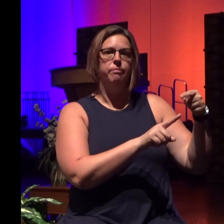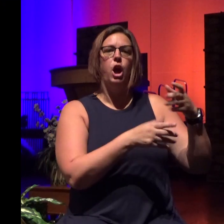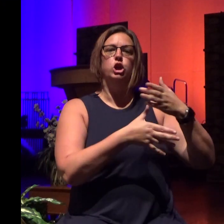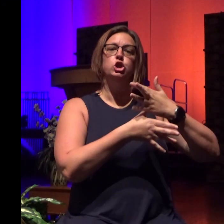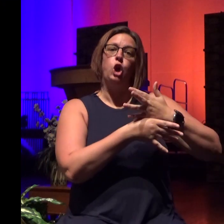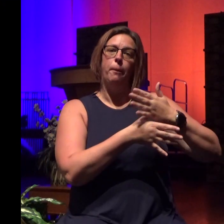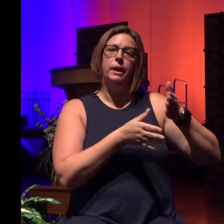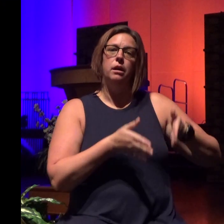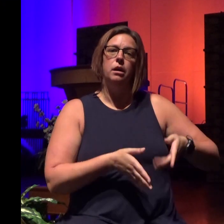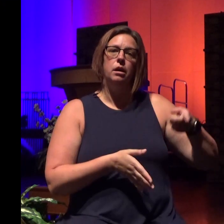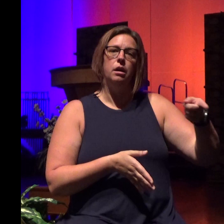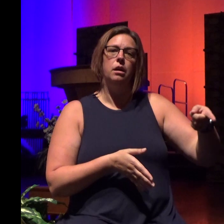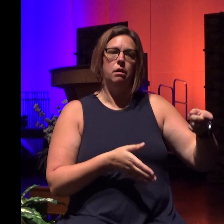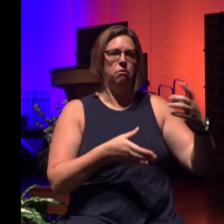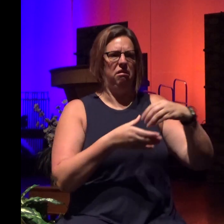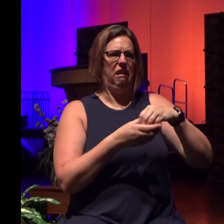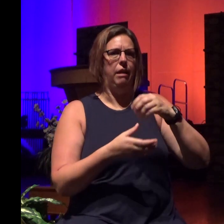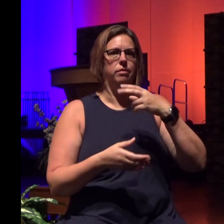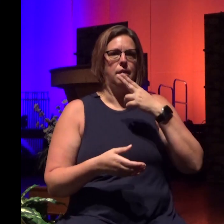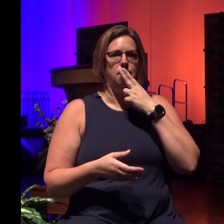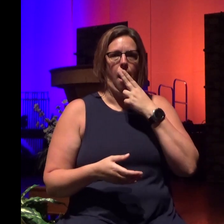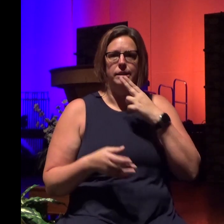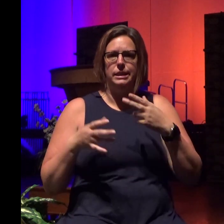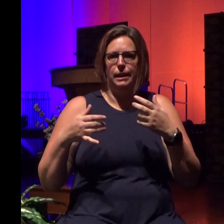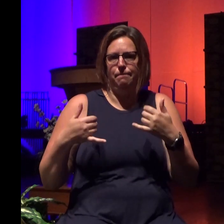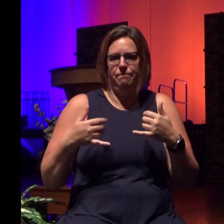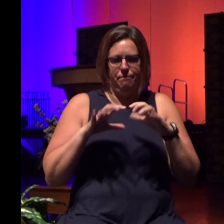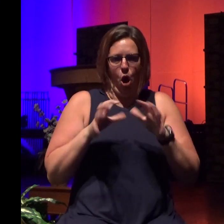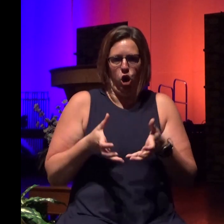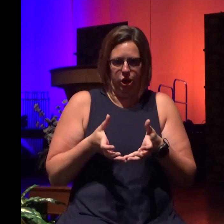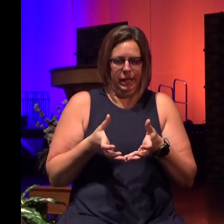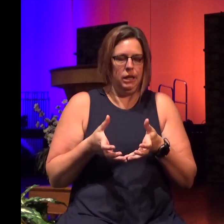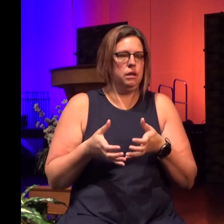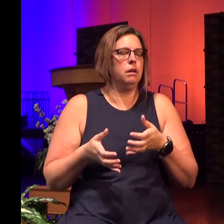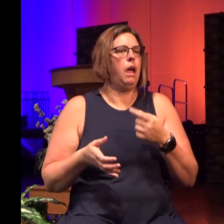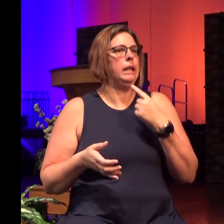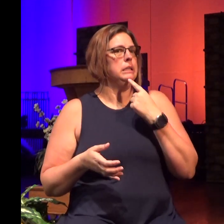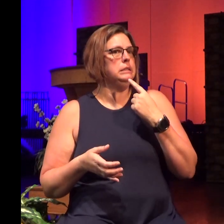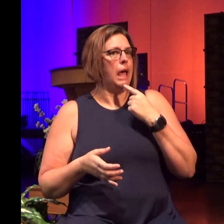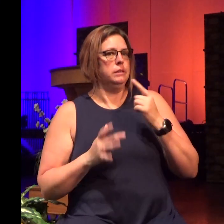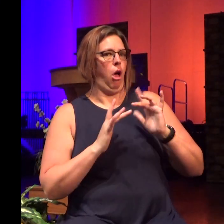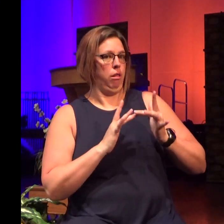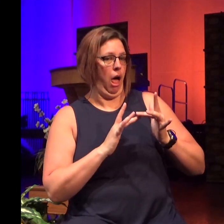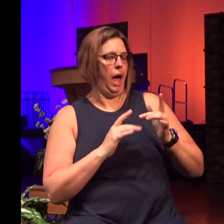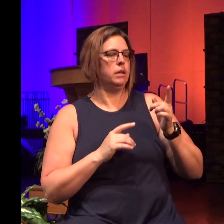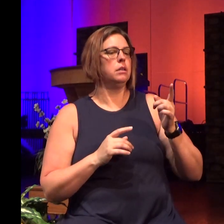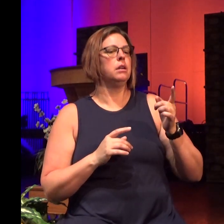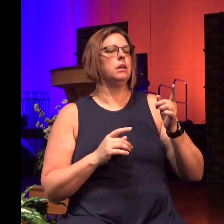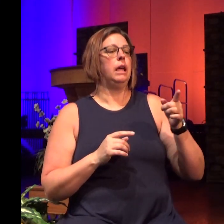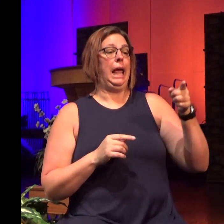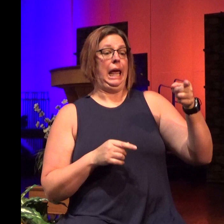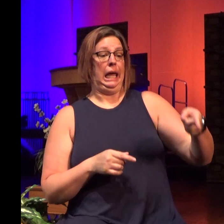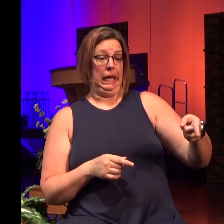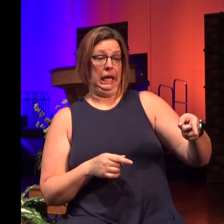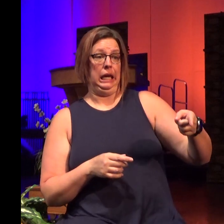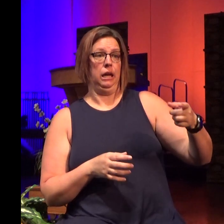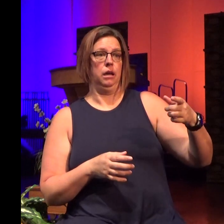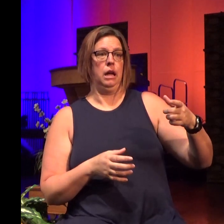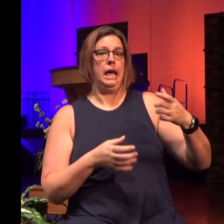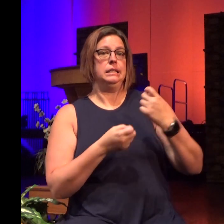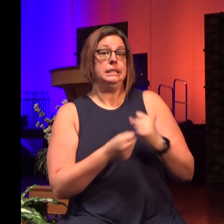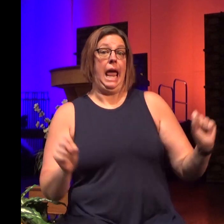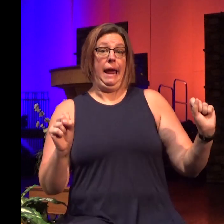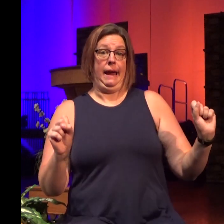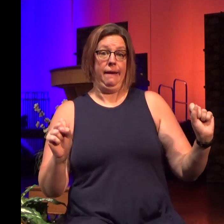industrialist and member of the Nazi Party who it says online is credited with at least saving